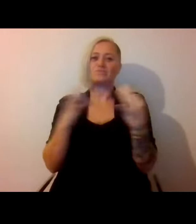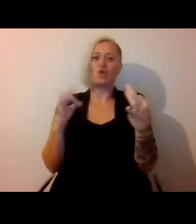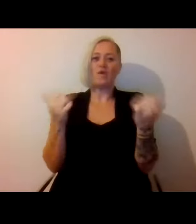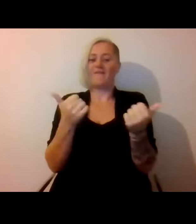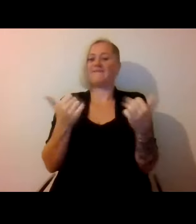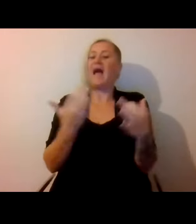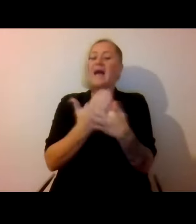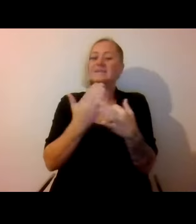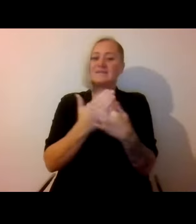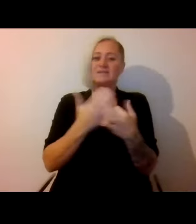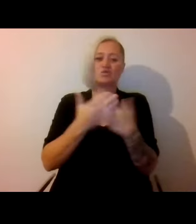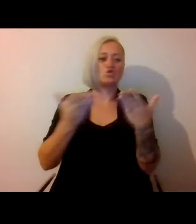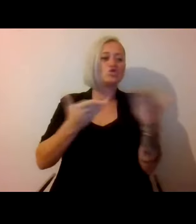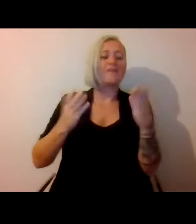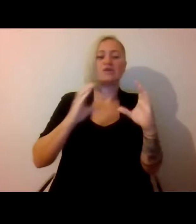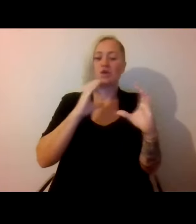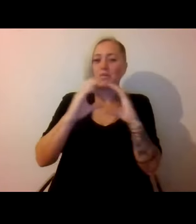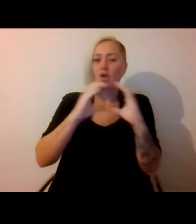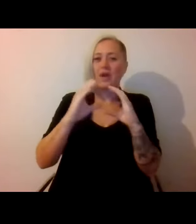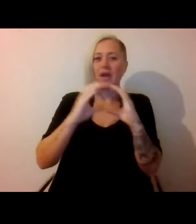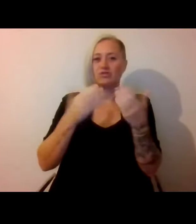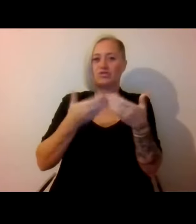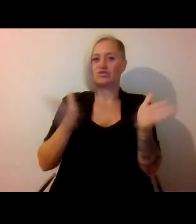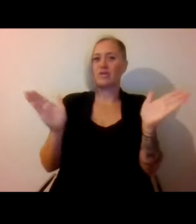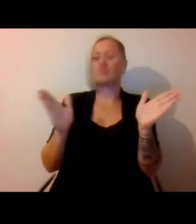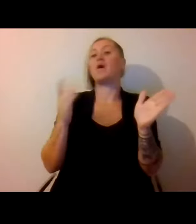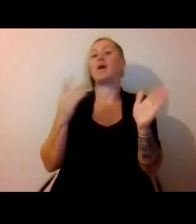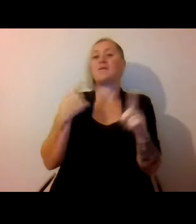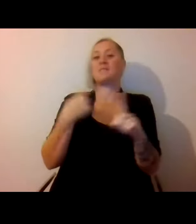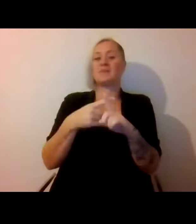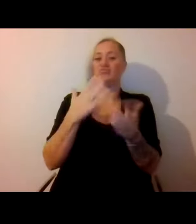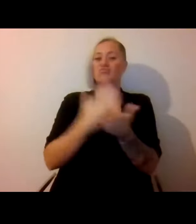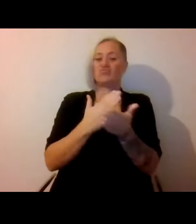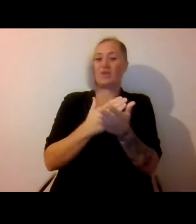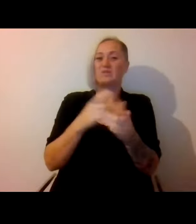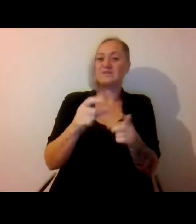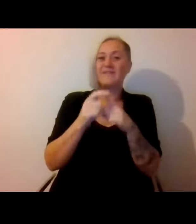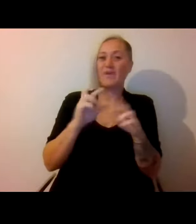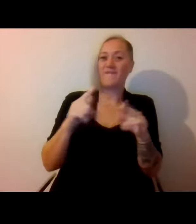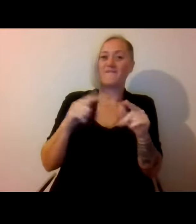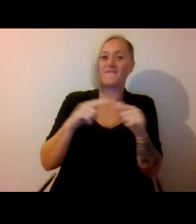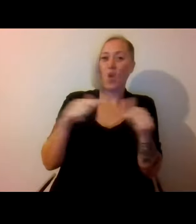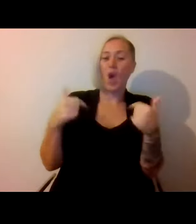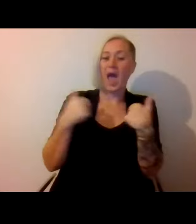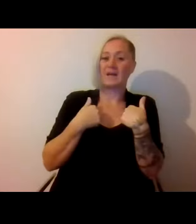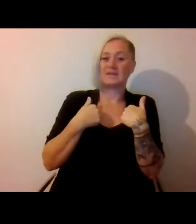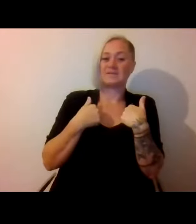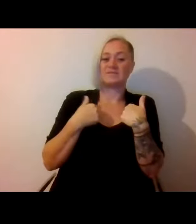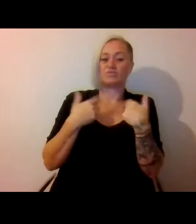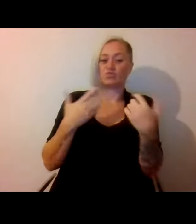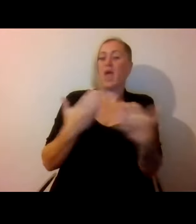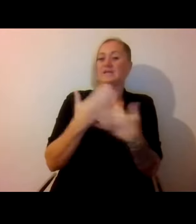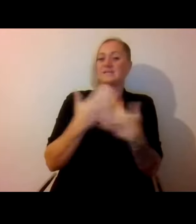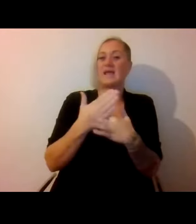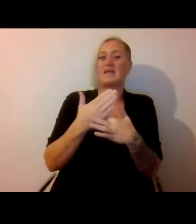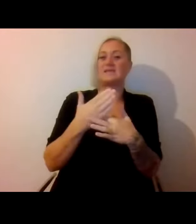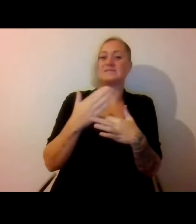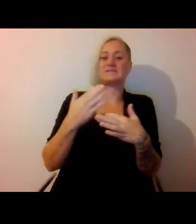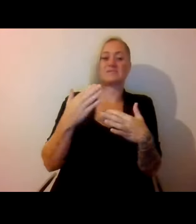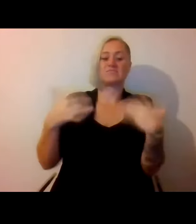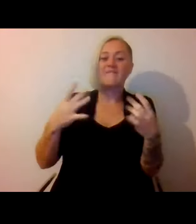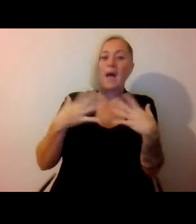and communication in general. And there's a real difficulty to be able to access self-harm